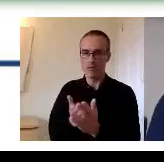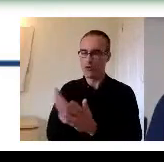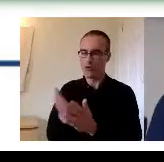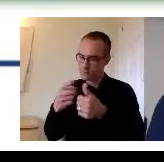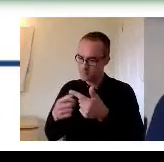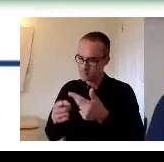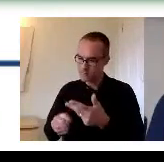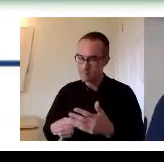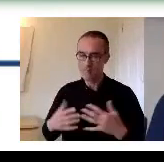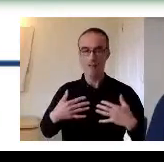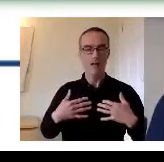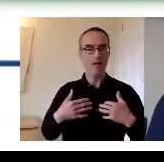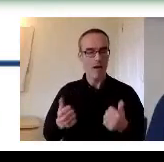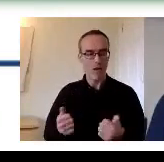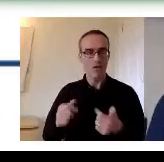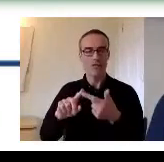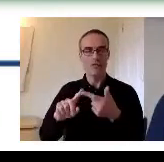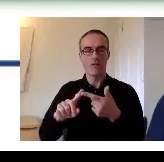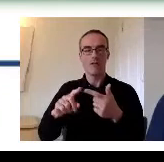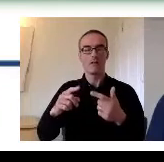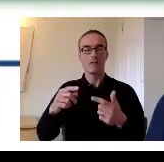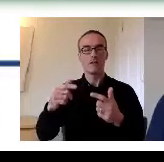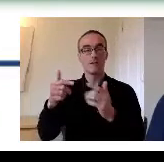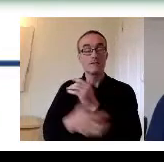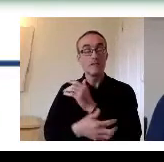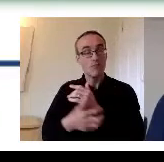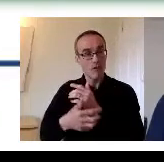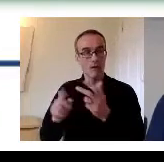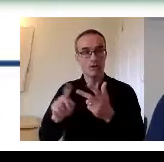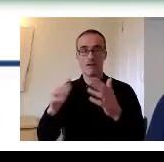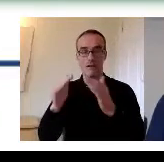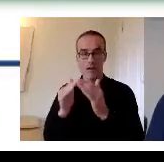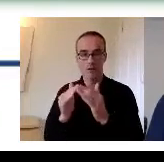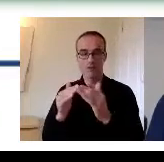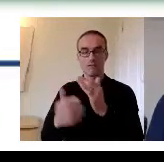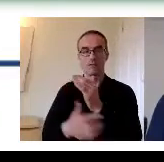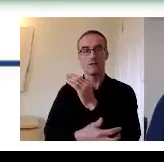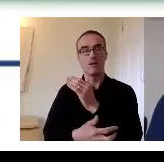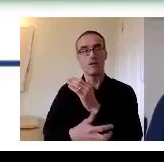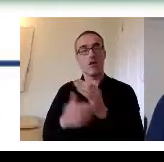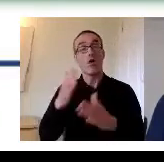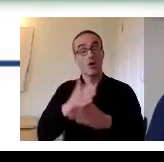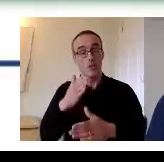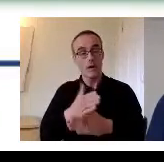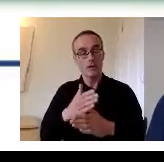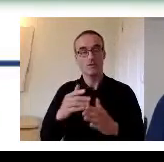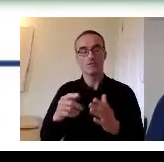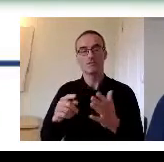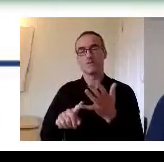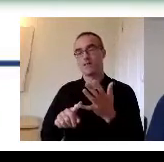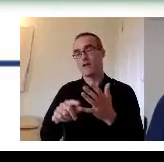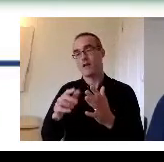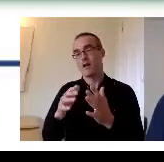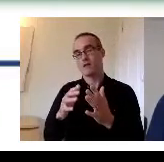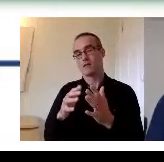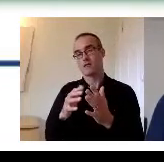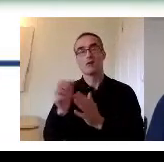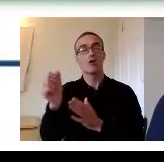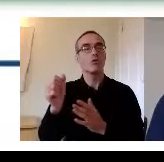inequalities, deprivation, housing, occupation, and then cultural barriers. So in terms of health inequalities, I've just covered that.